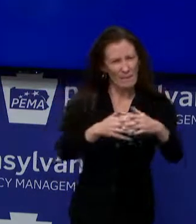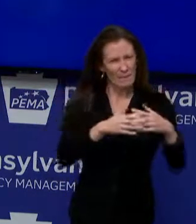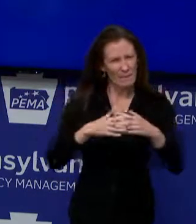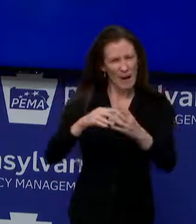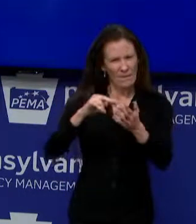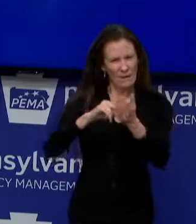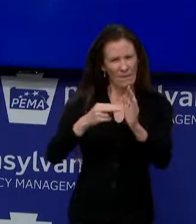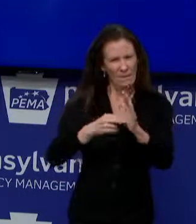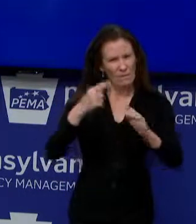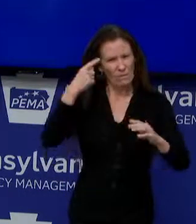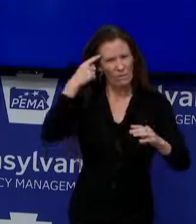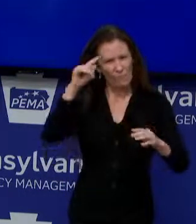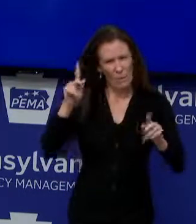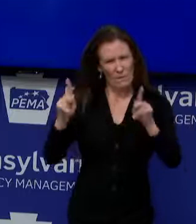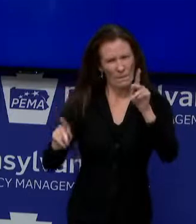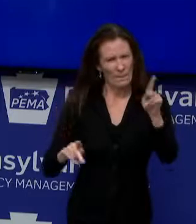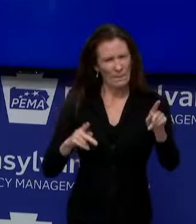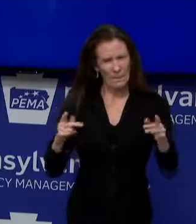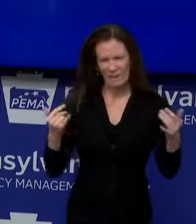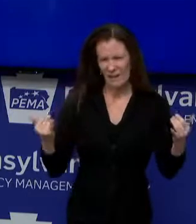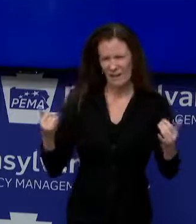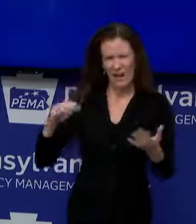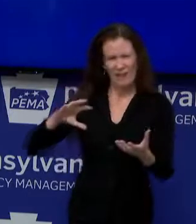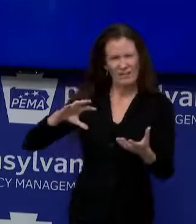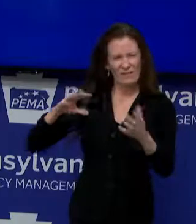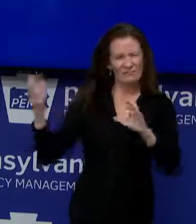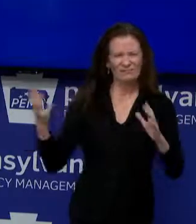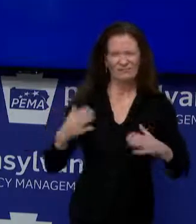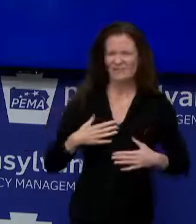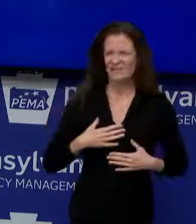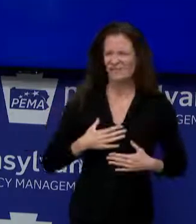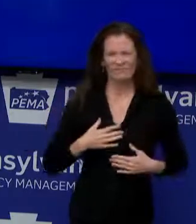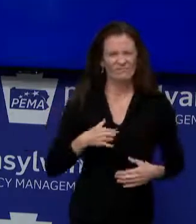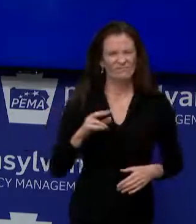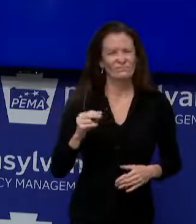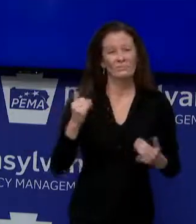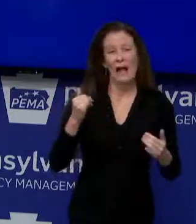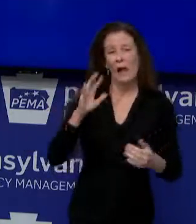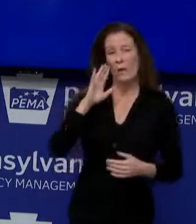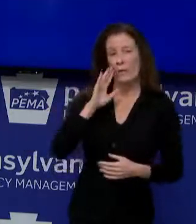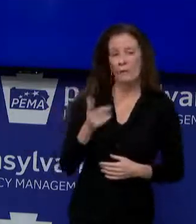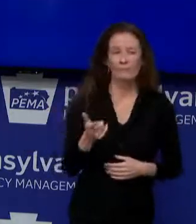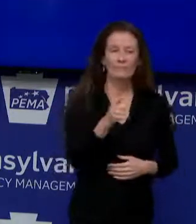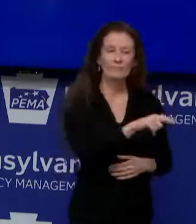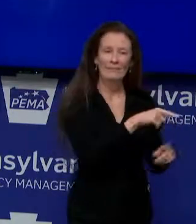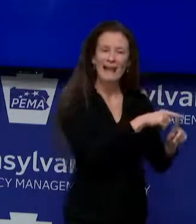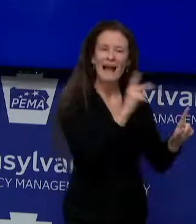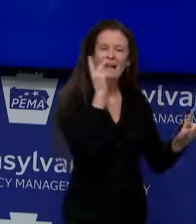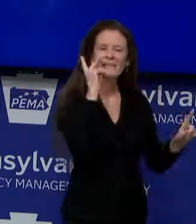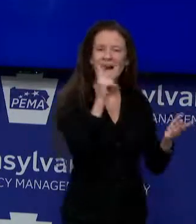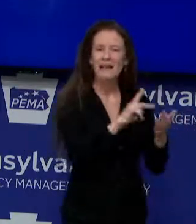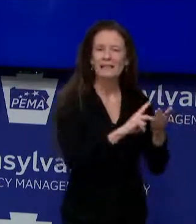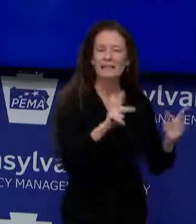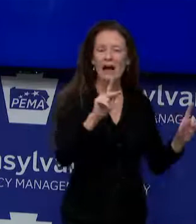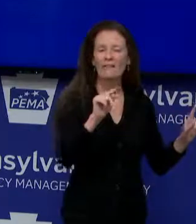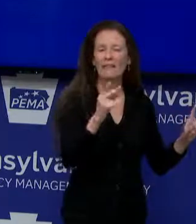Now I'm proud to turn this over to Secretary Kathy Boockvar. Secretary Boockvar. Thank you, Governor.